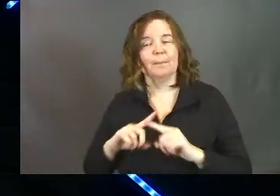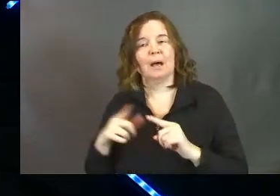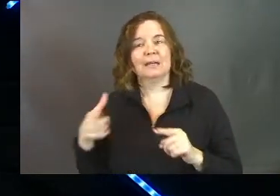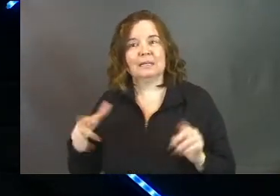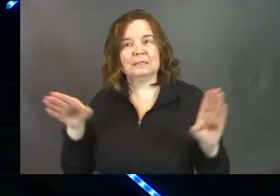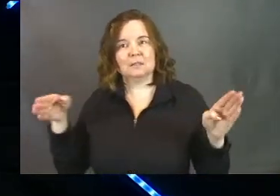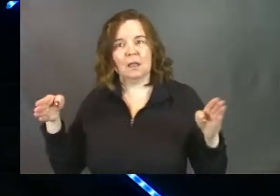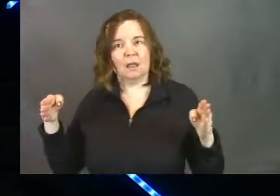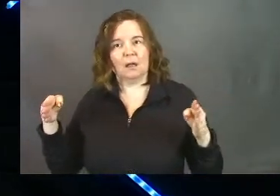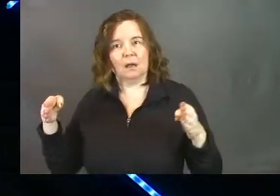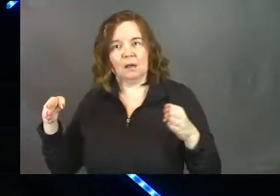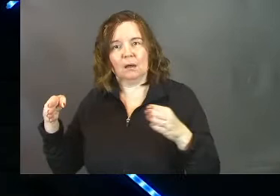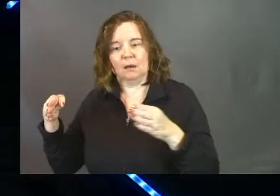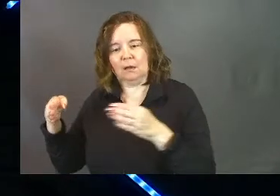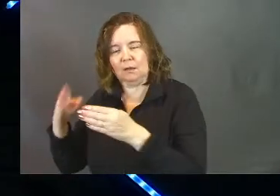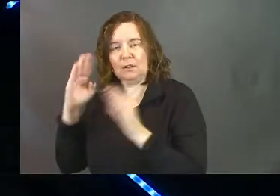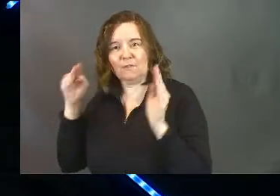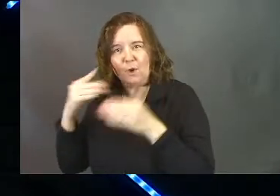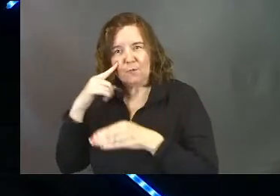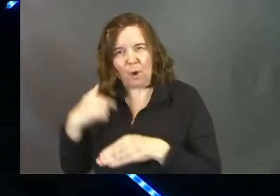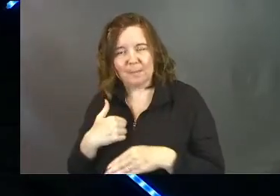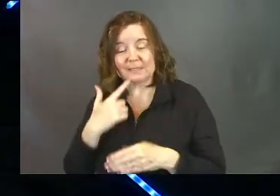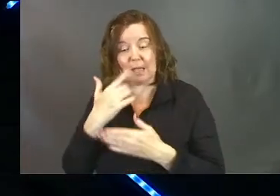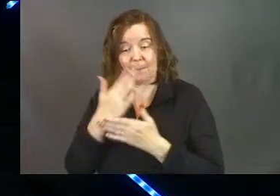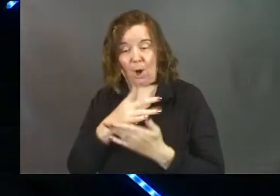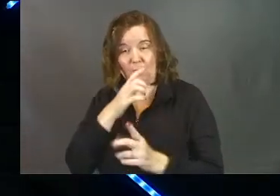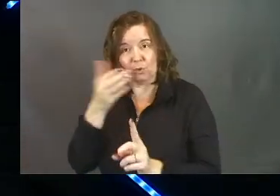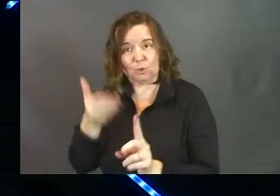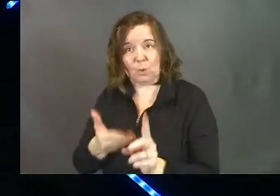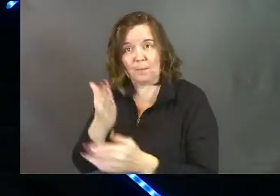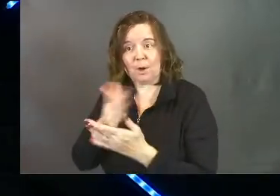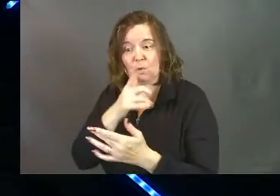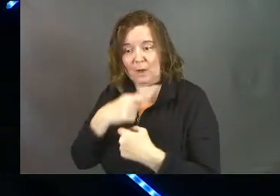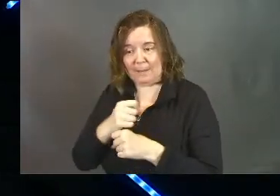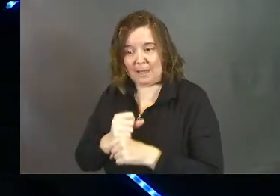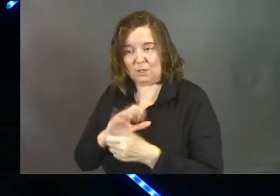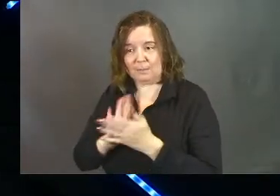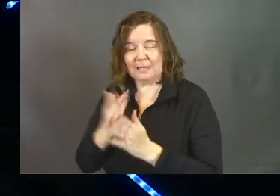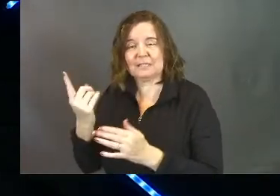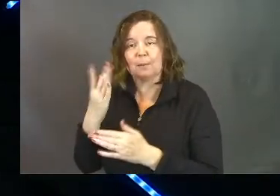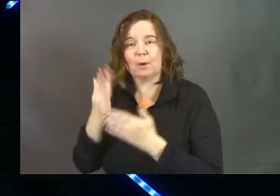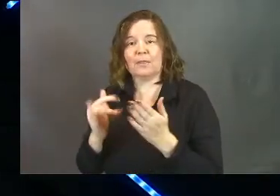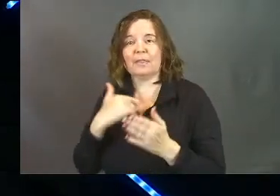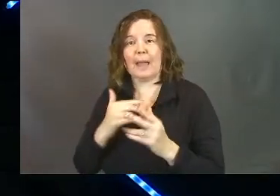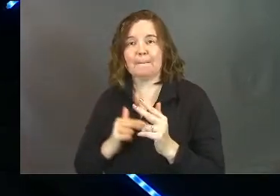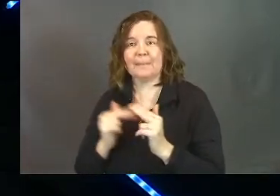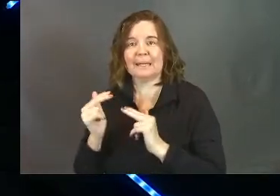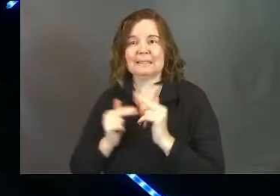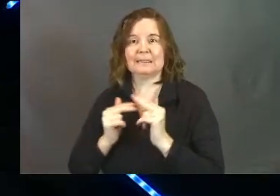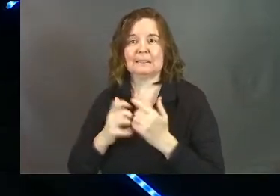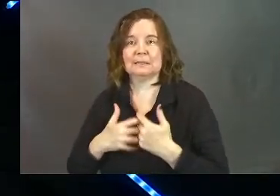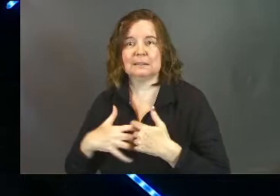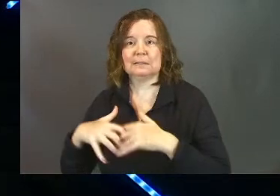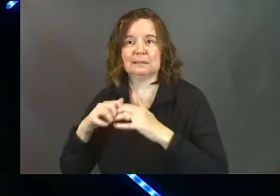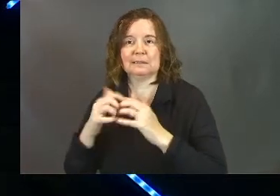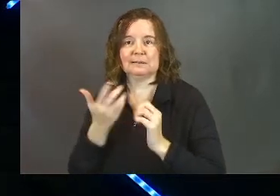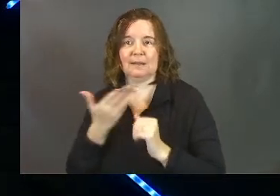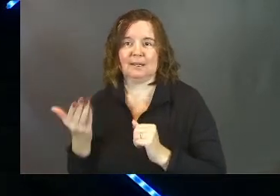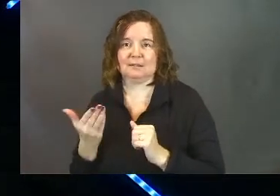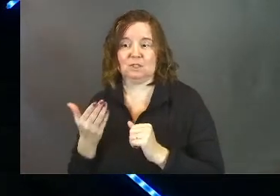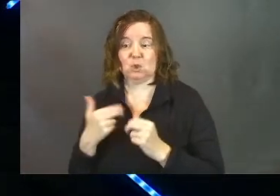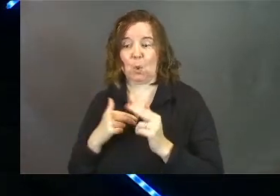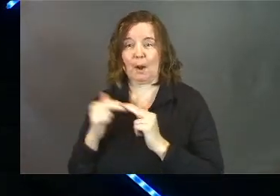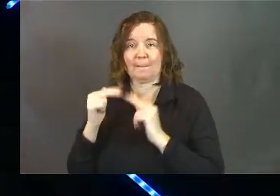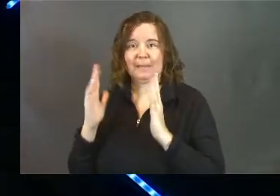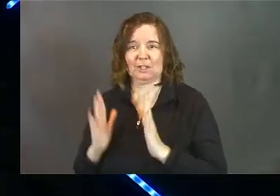he's narrowing the focus for me. He's saying, part of who you are, part of who I've made you to be, is you're somebody that builds things. You're